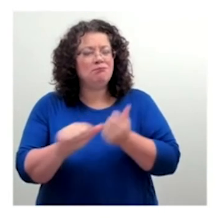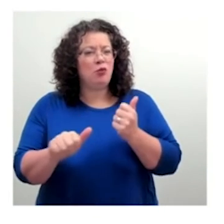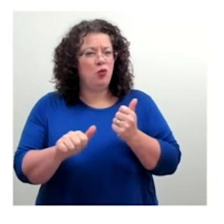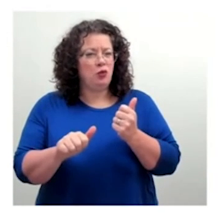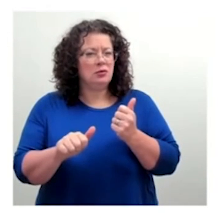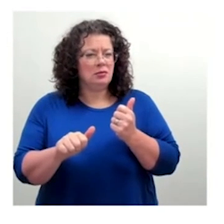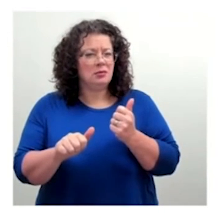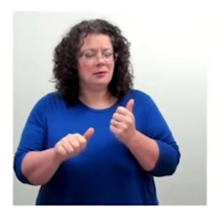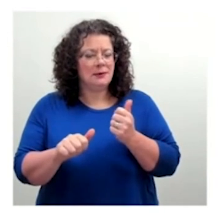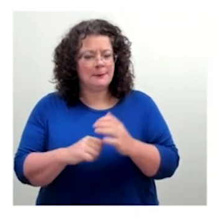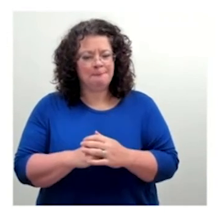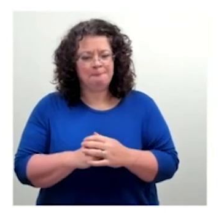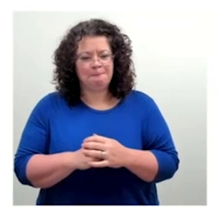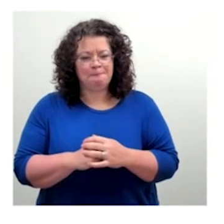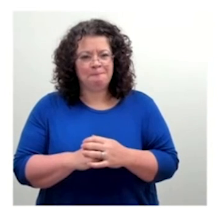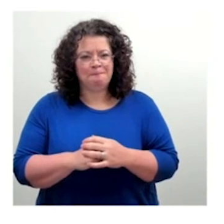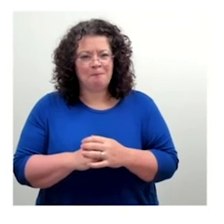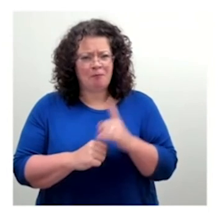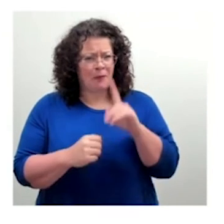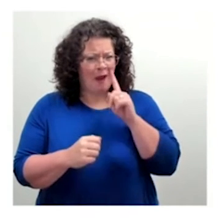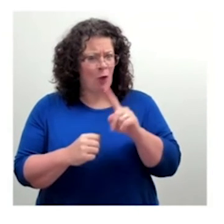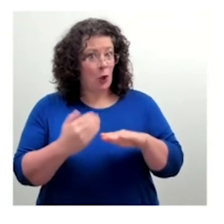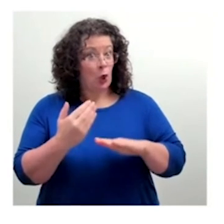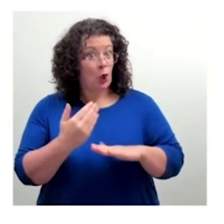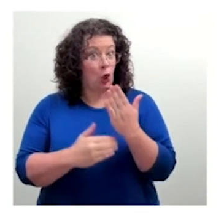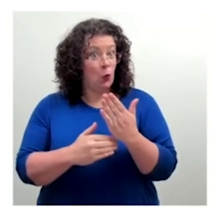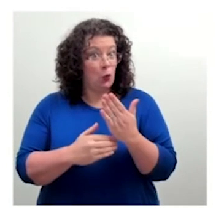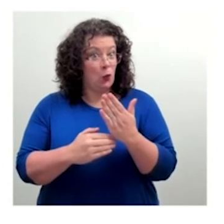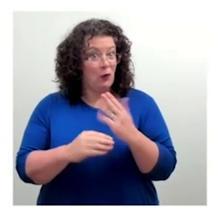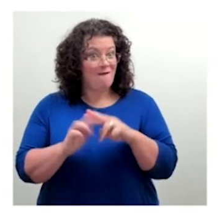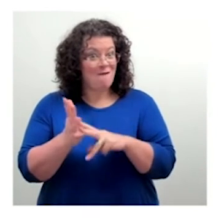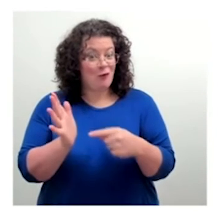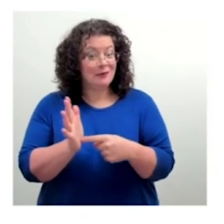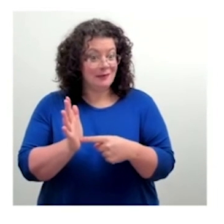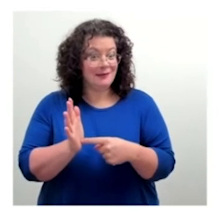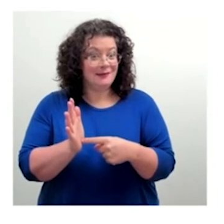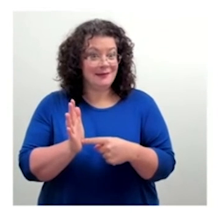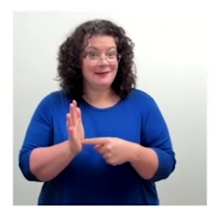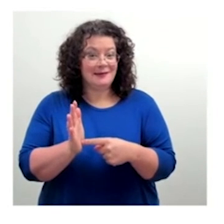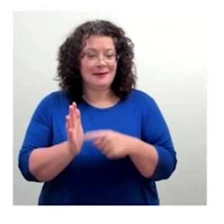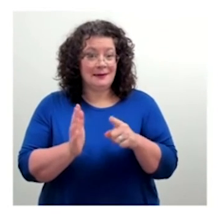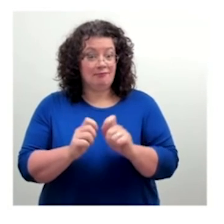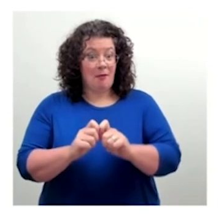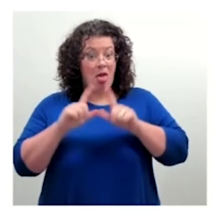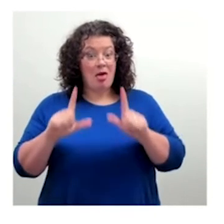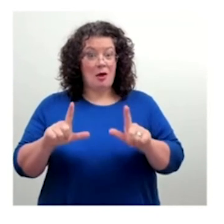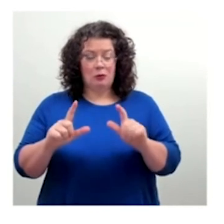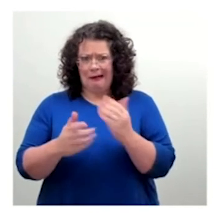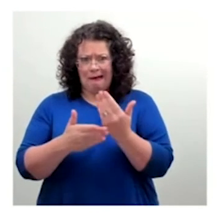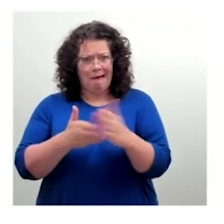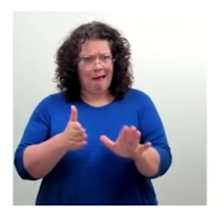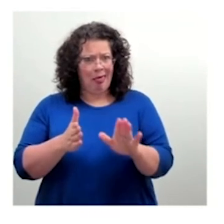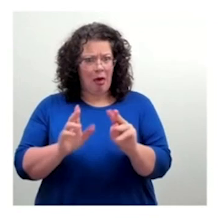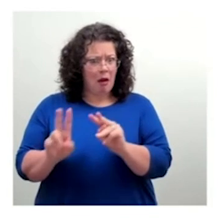a large size in perfect clarity, and this is their new font with the Gaussian blurring